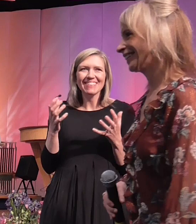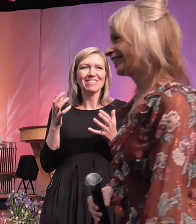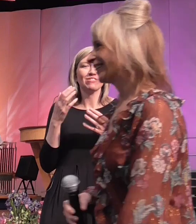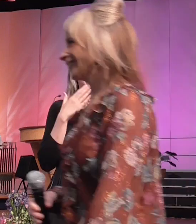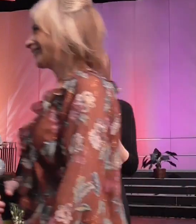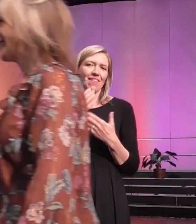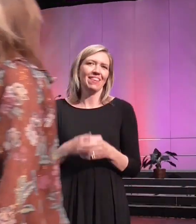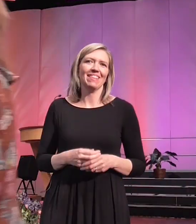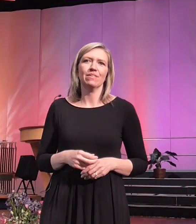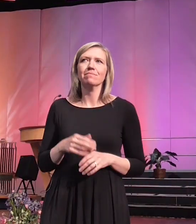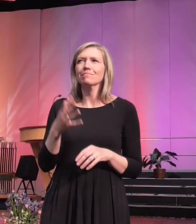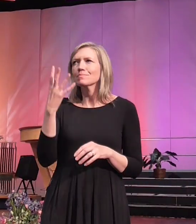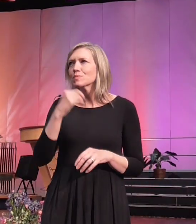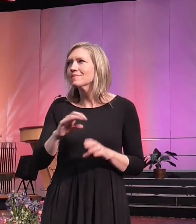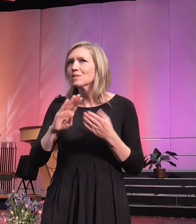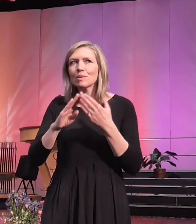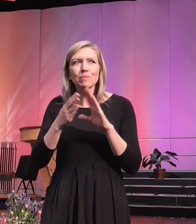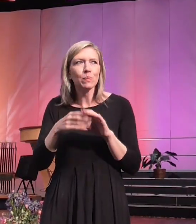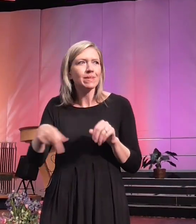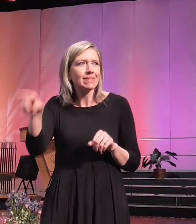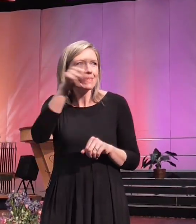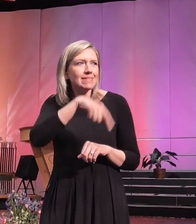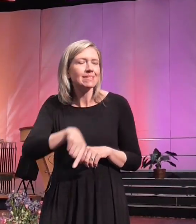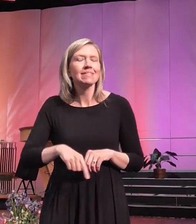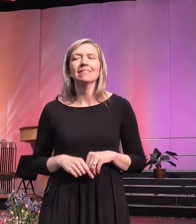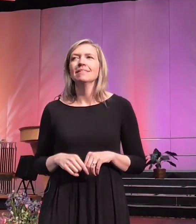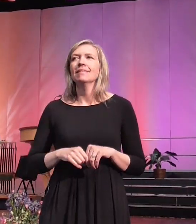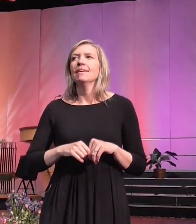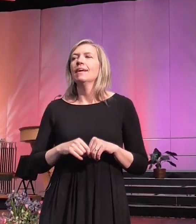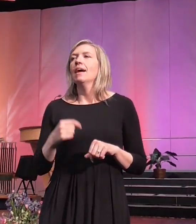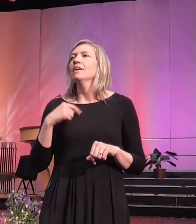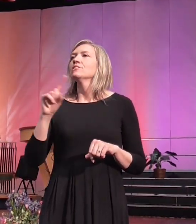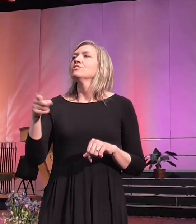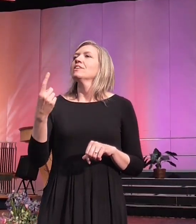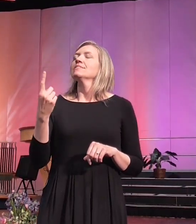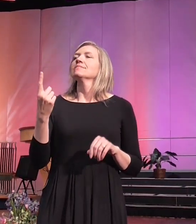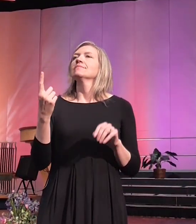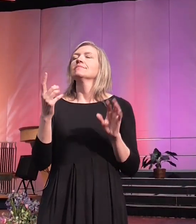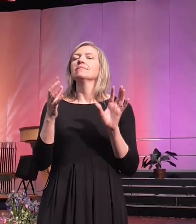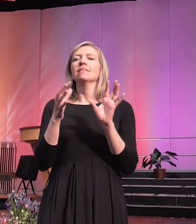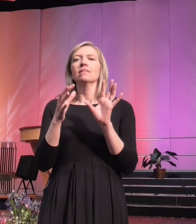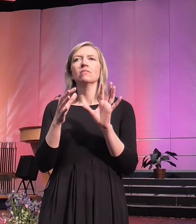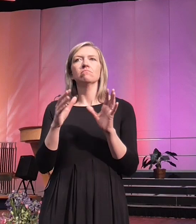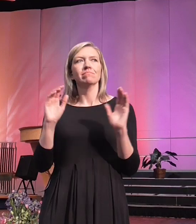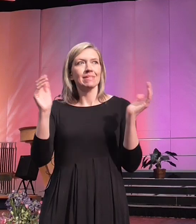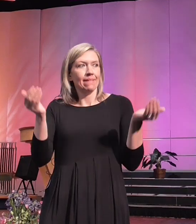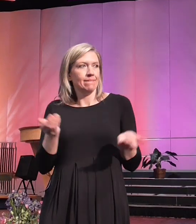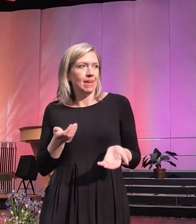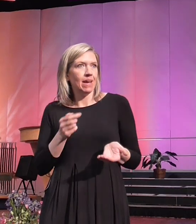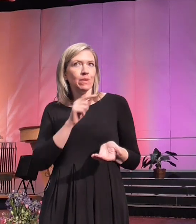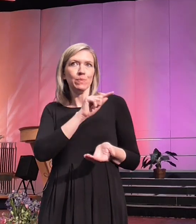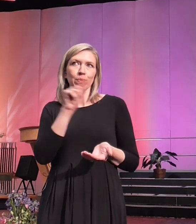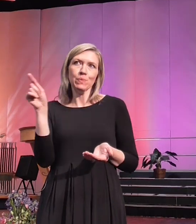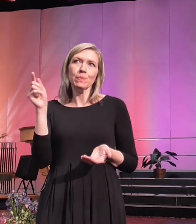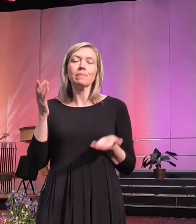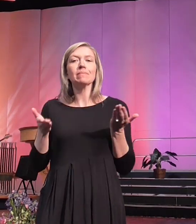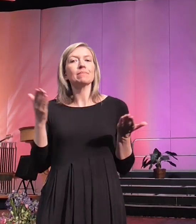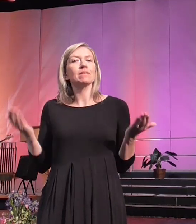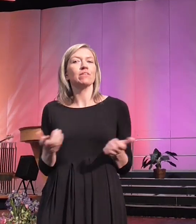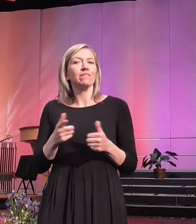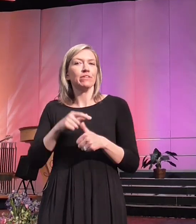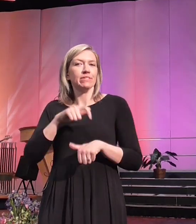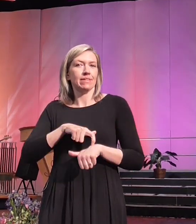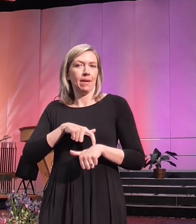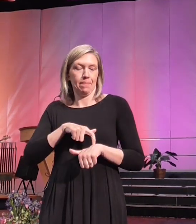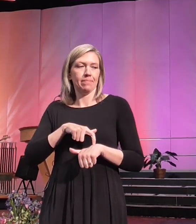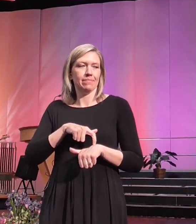for. Wonderful community in which you all are, and I just want to invite those of you who perhaps are with us for the